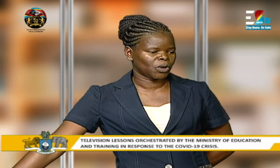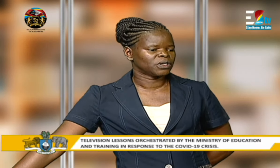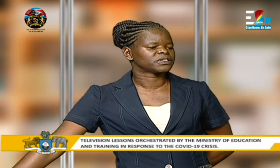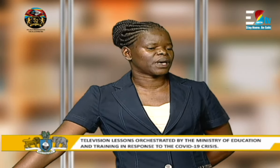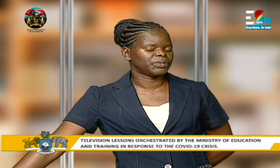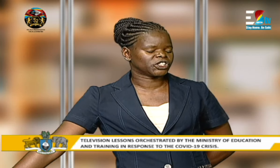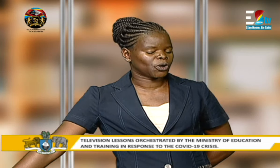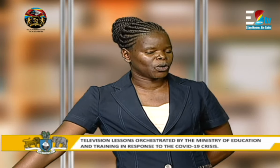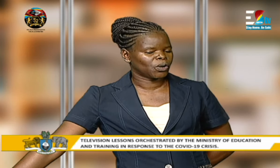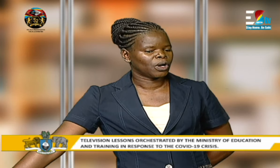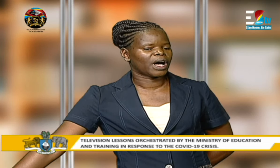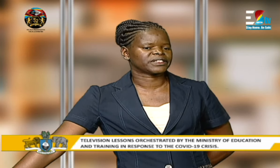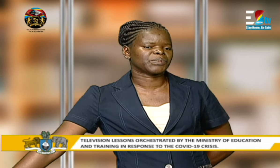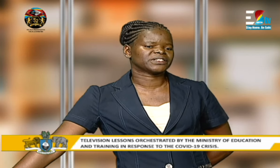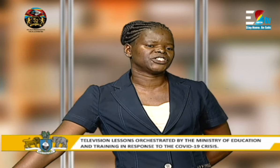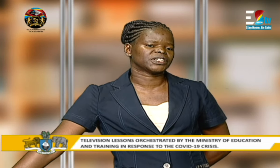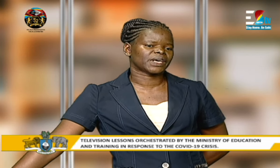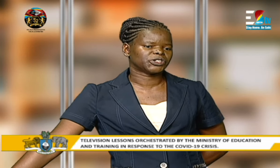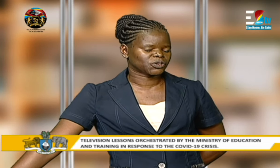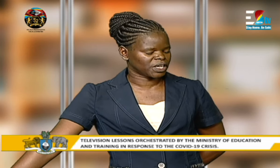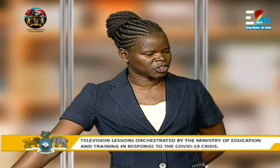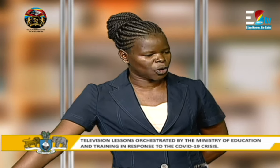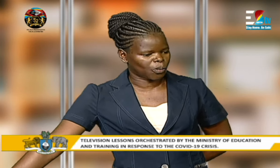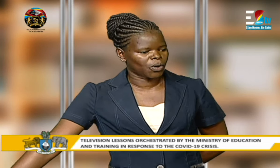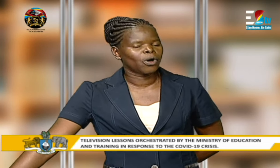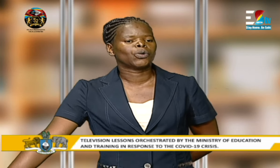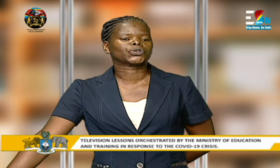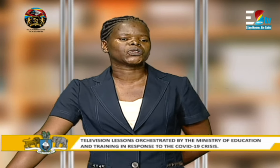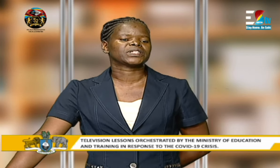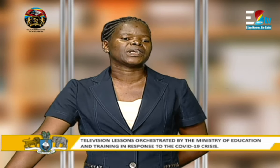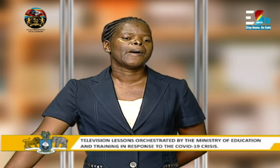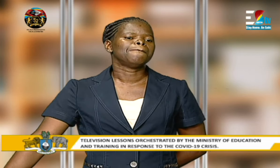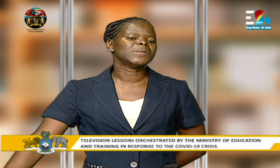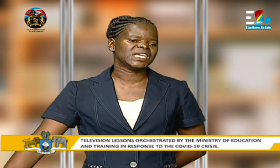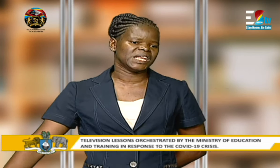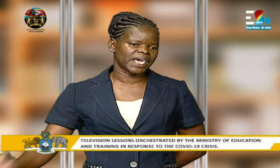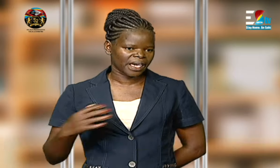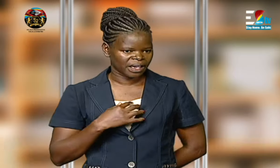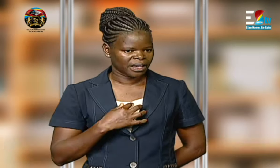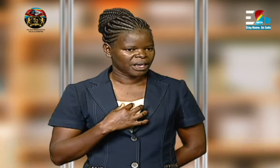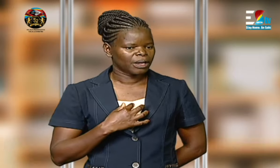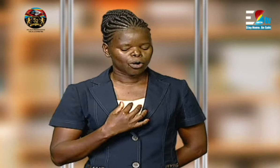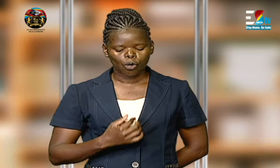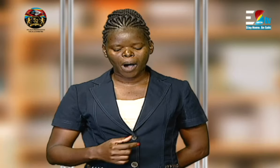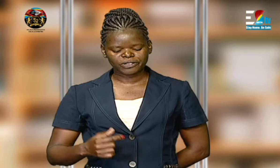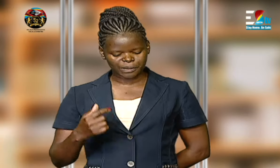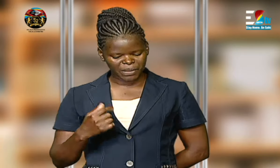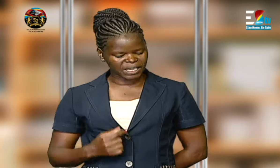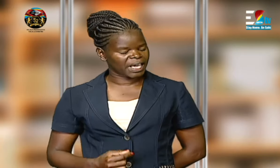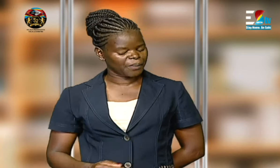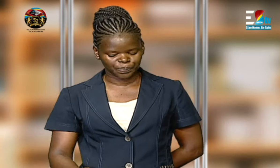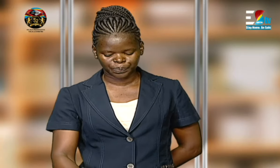ngesabito sabito asengibekise nje ngesabito seliqo udothi mine uma